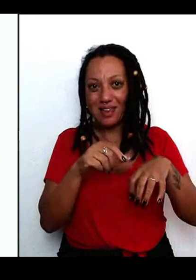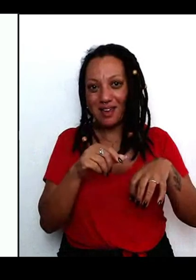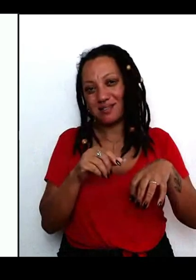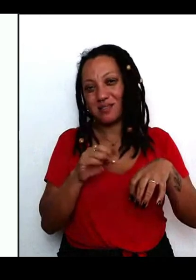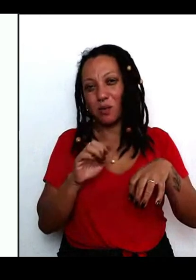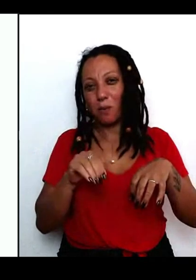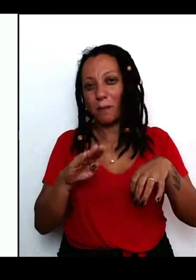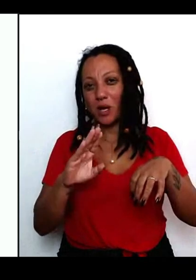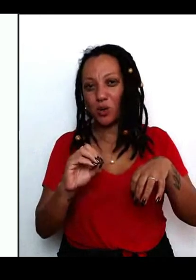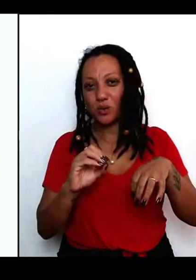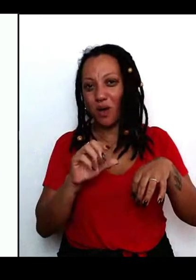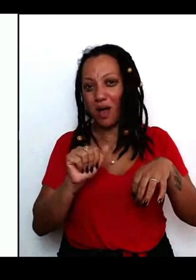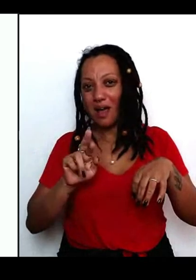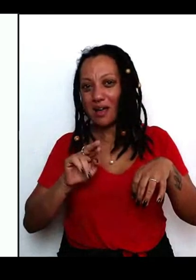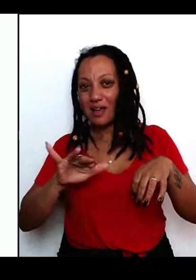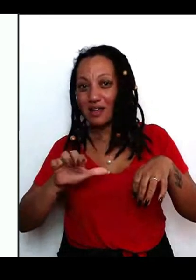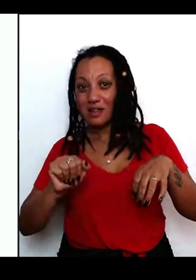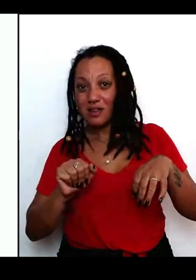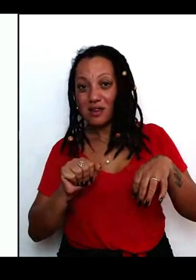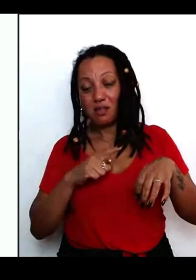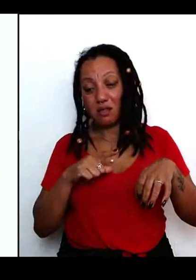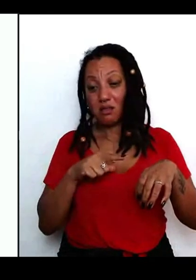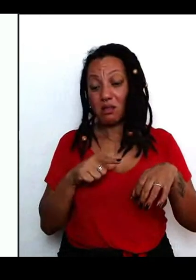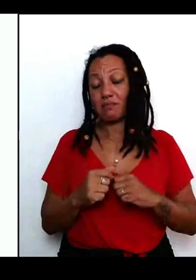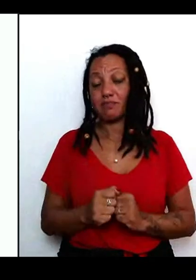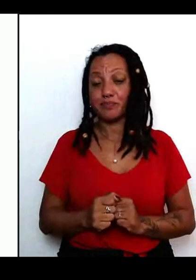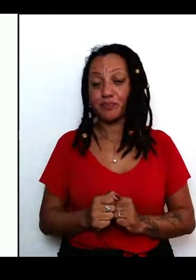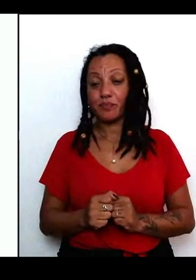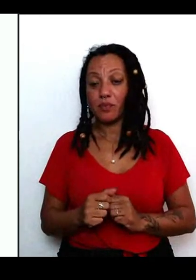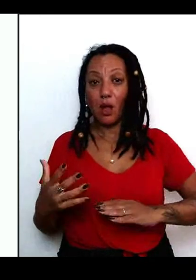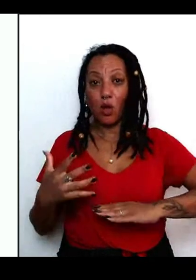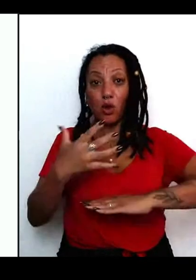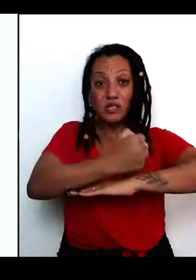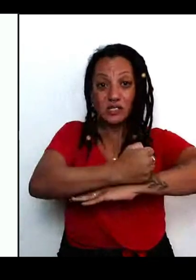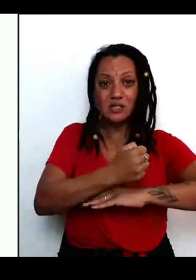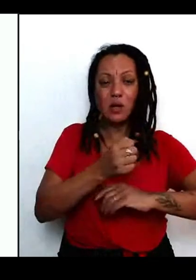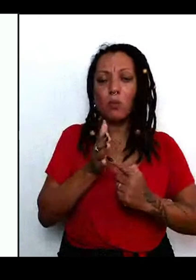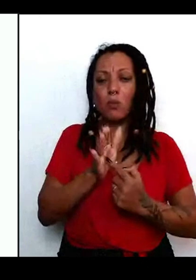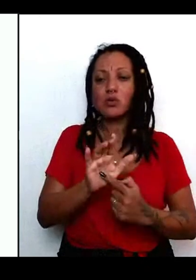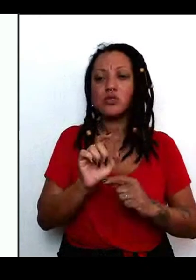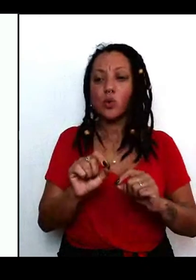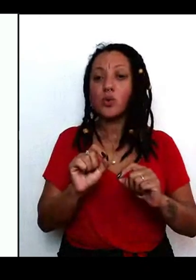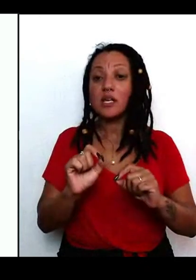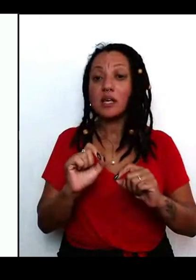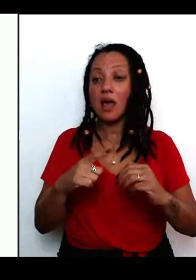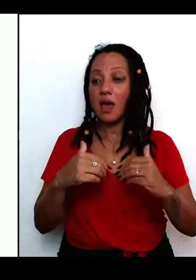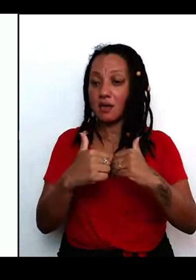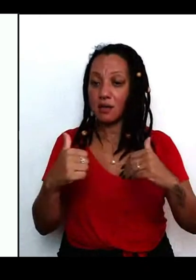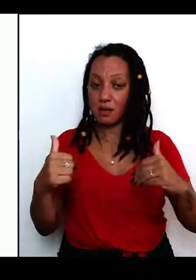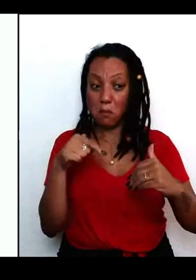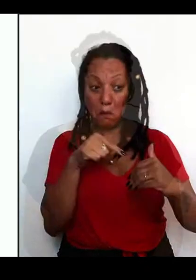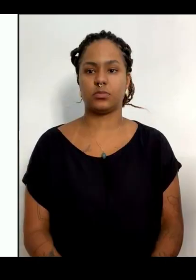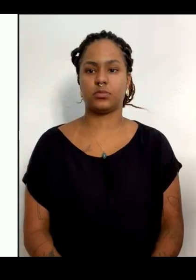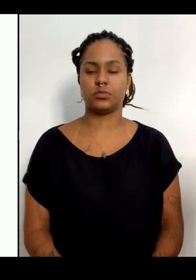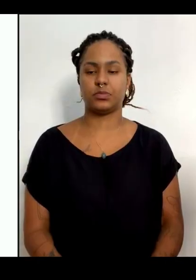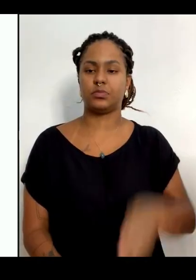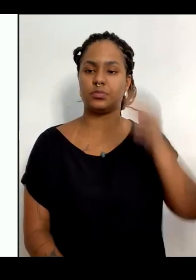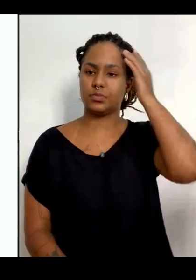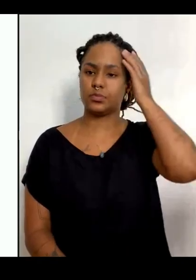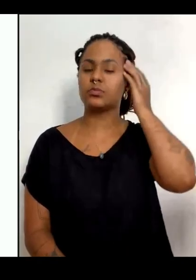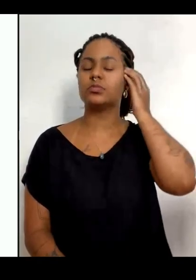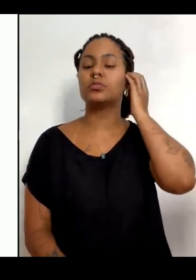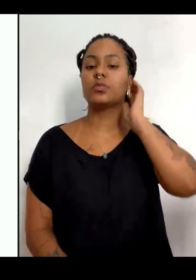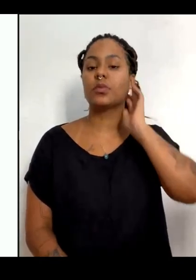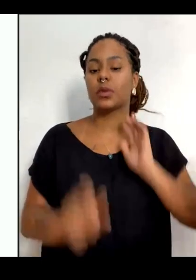extracted feminist queer and race studies scholar Sarah Ahmed again suggests that it is also a problem of fear the